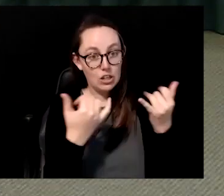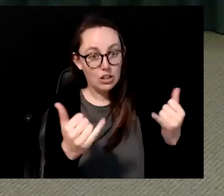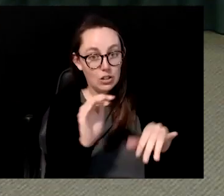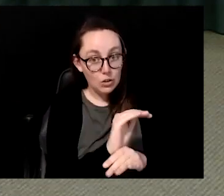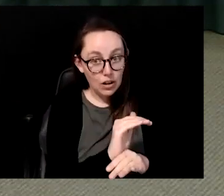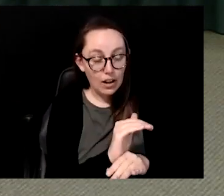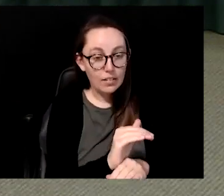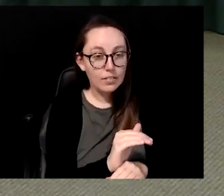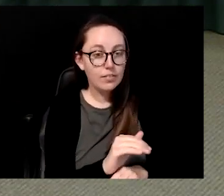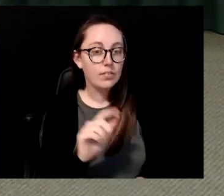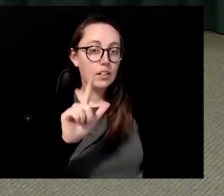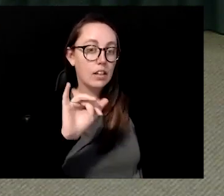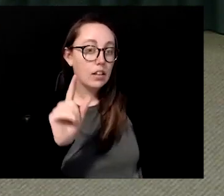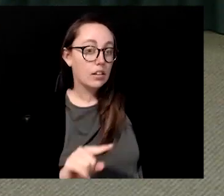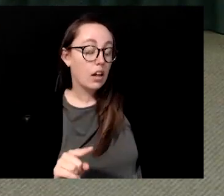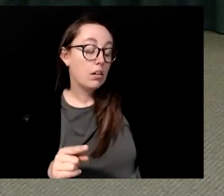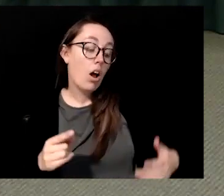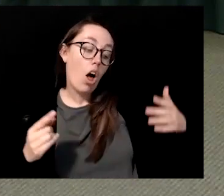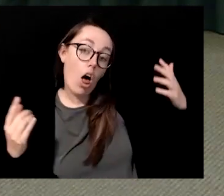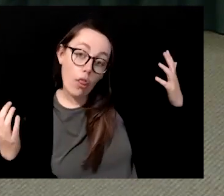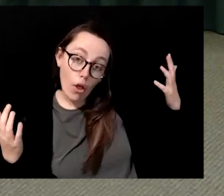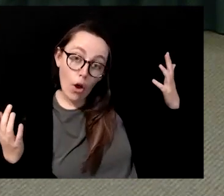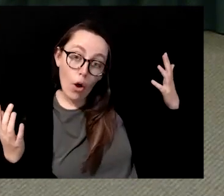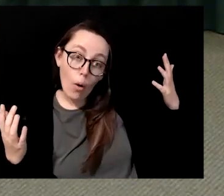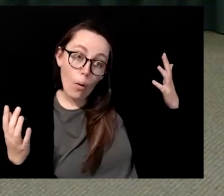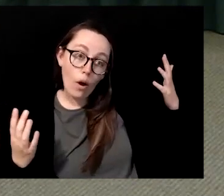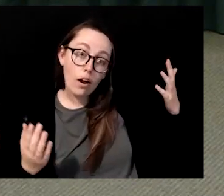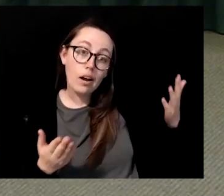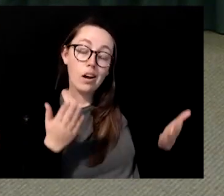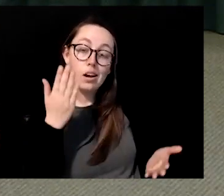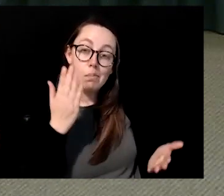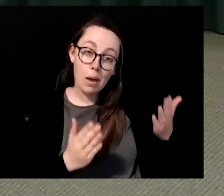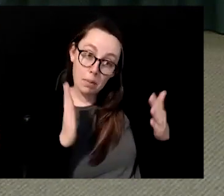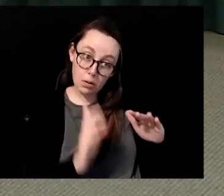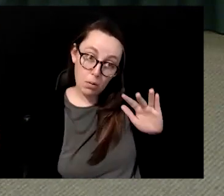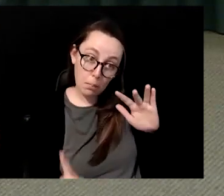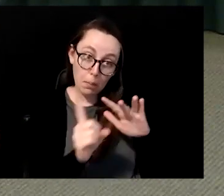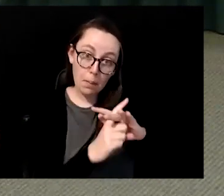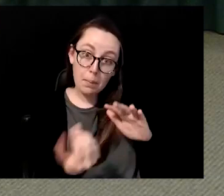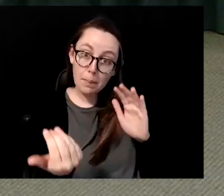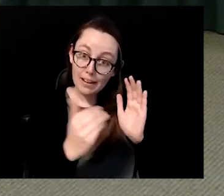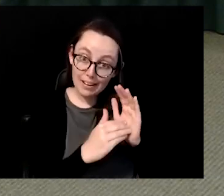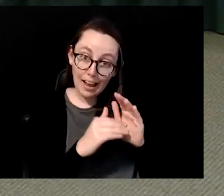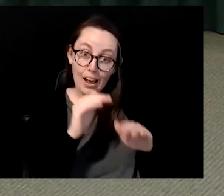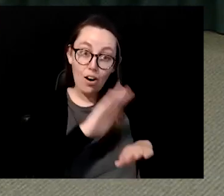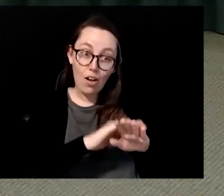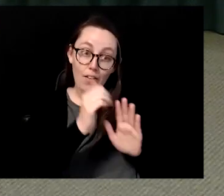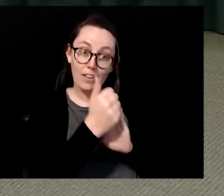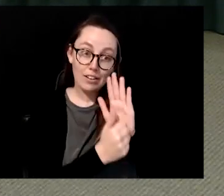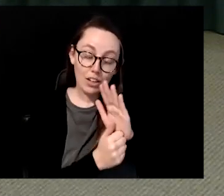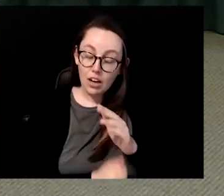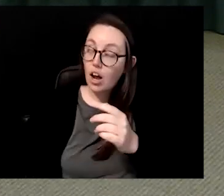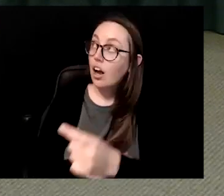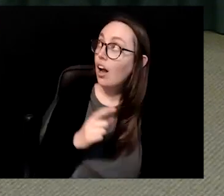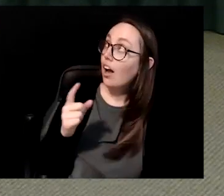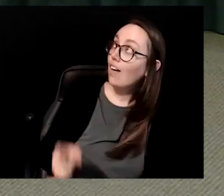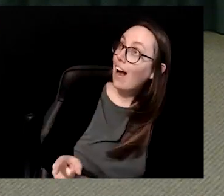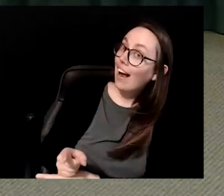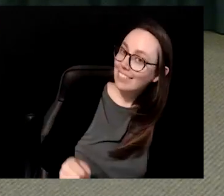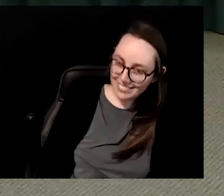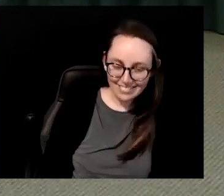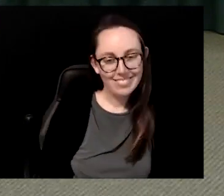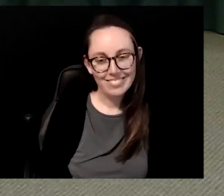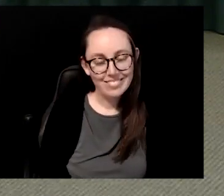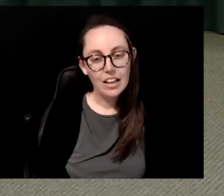but it may come up elsewhere correct okay uh other